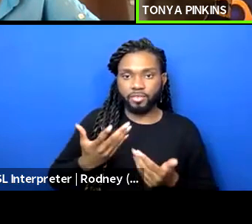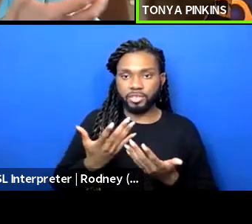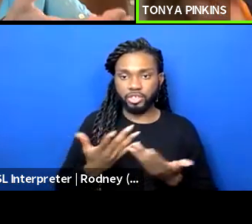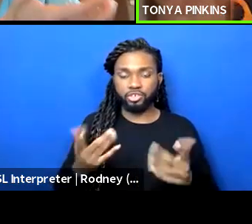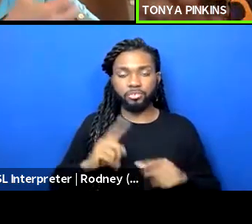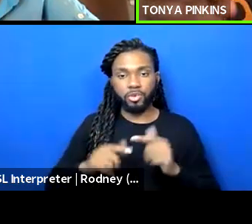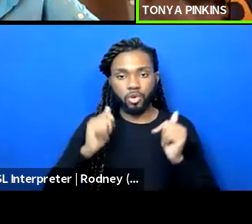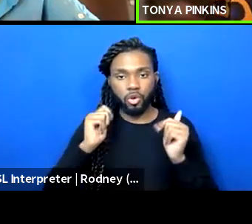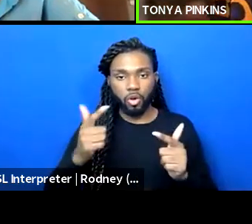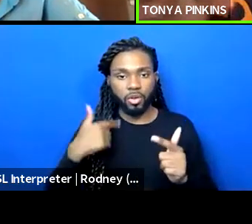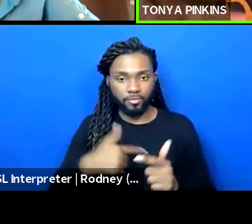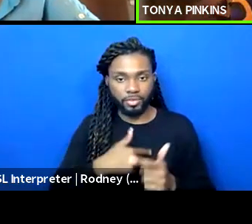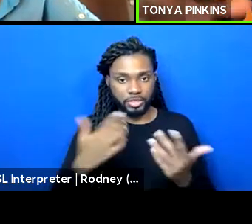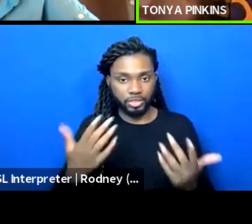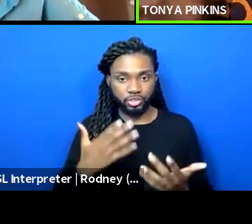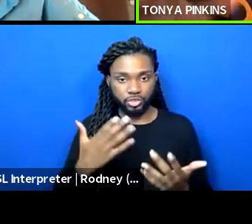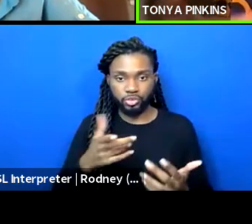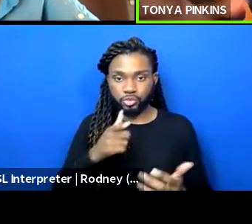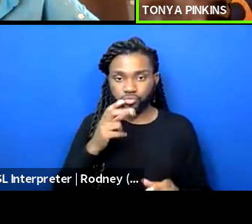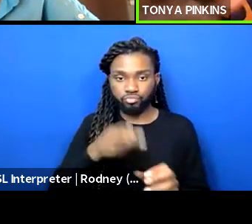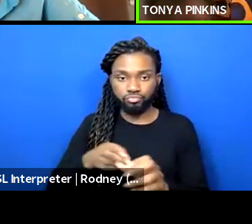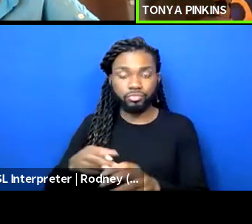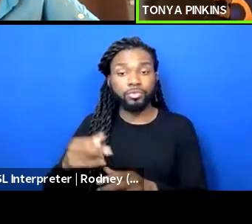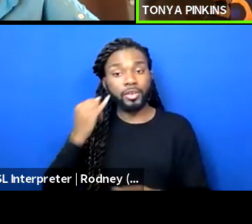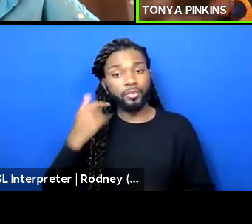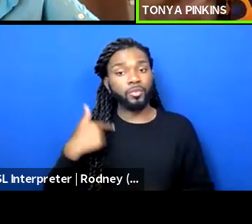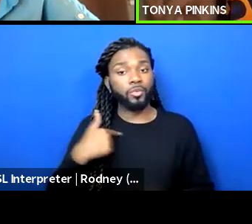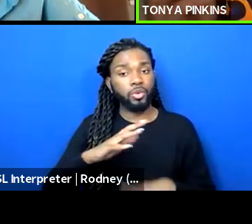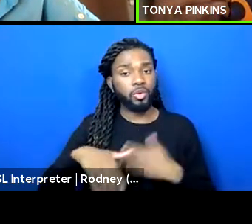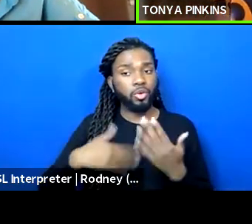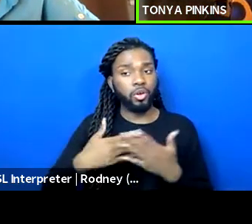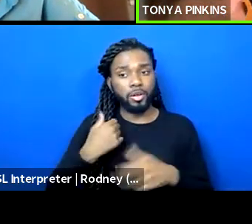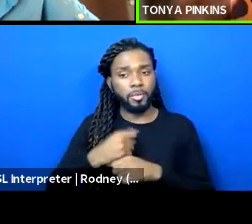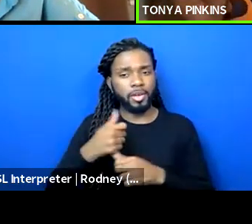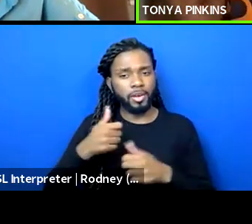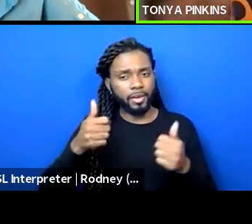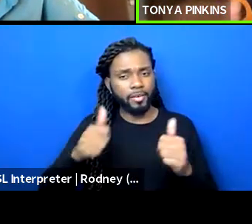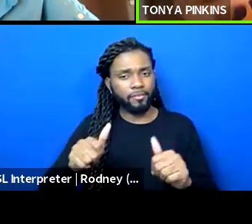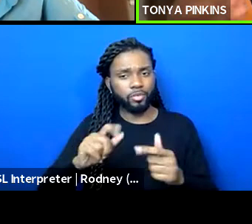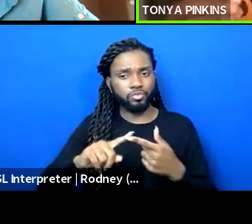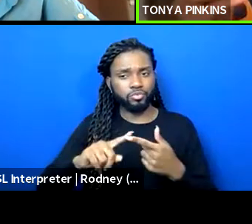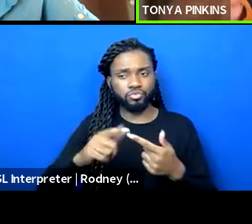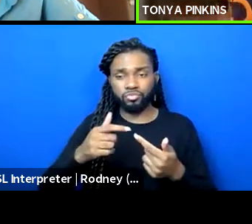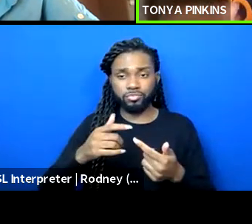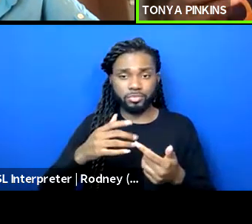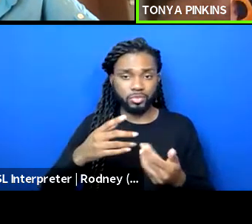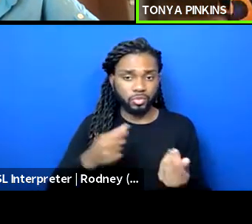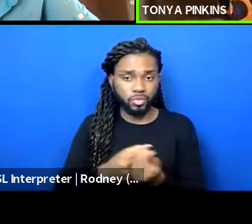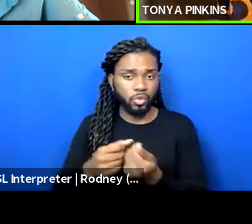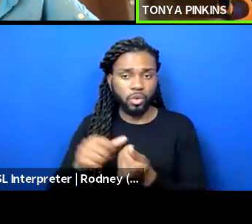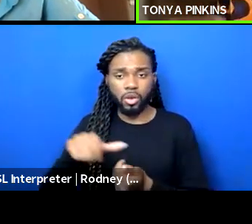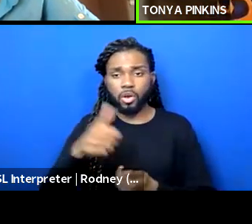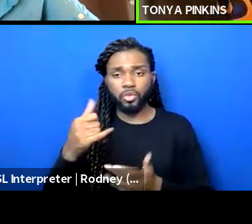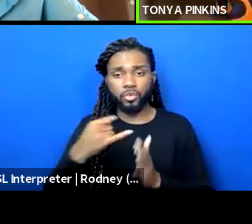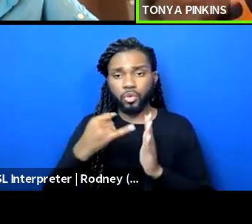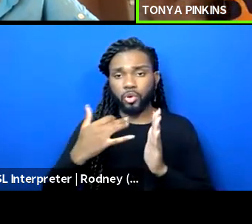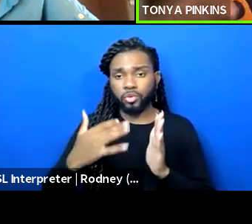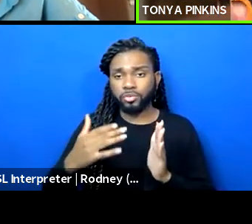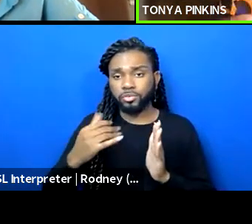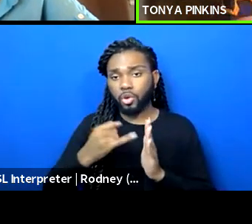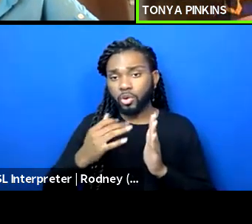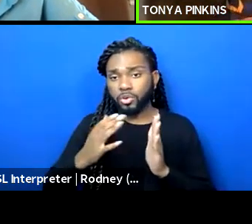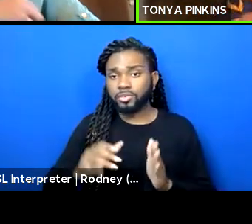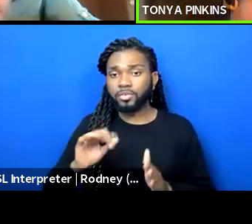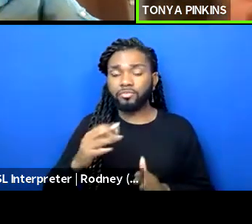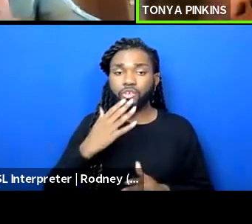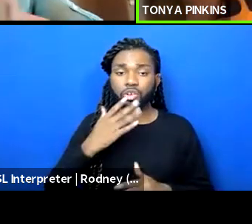here listening, if we all made a concerted effort to support any other artist of color, even if that's